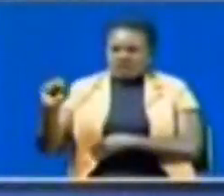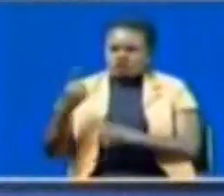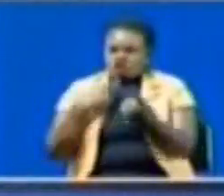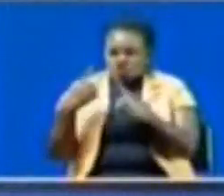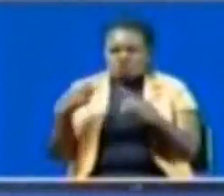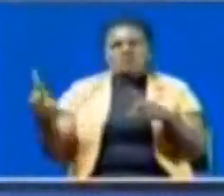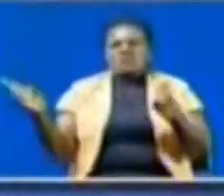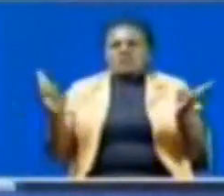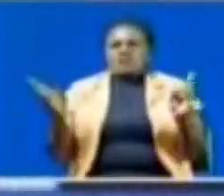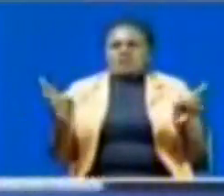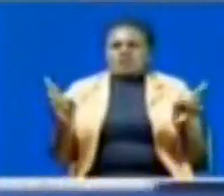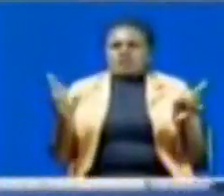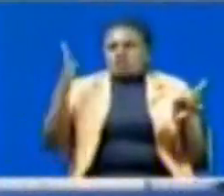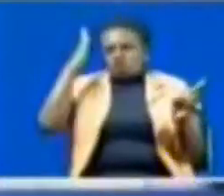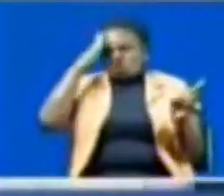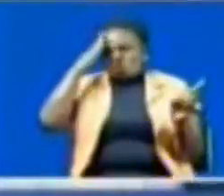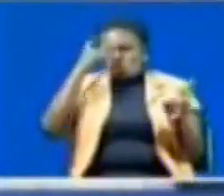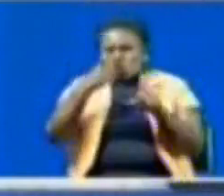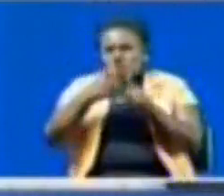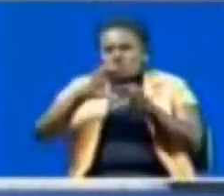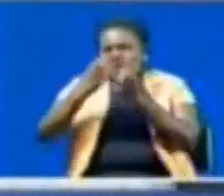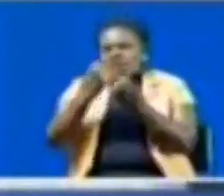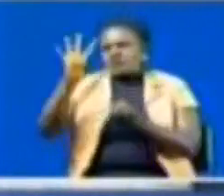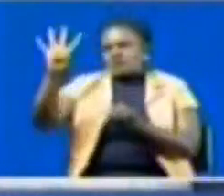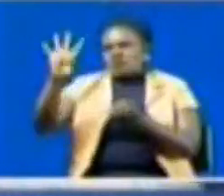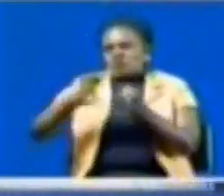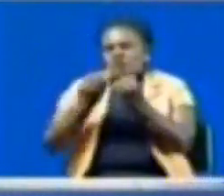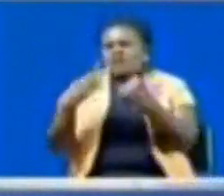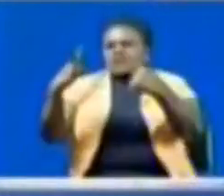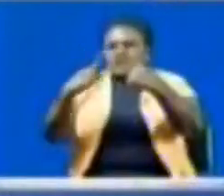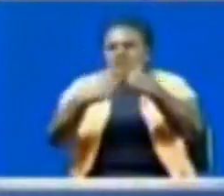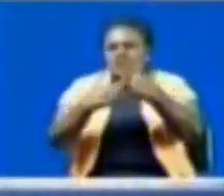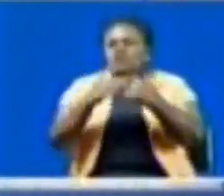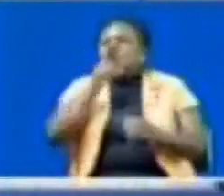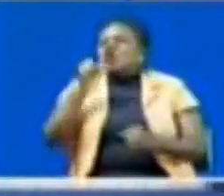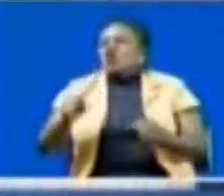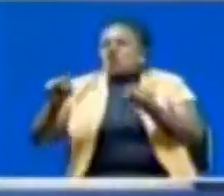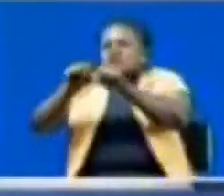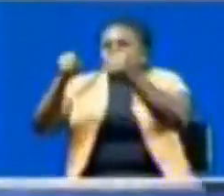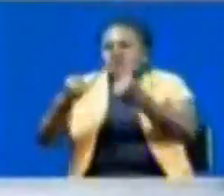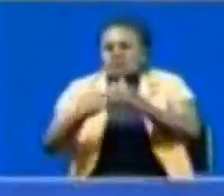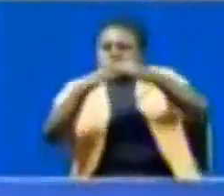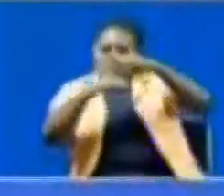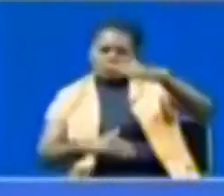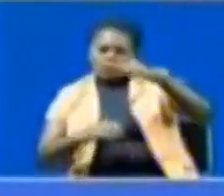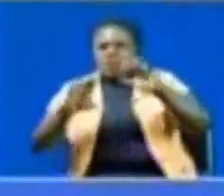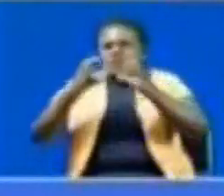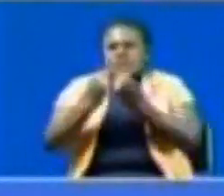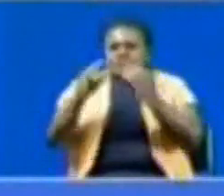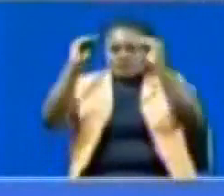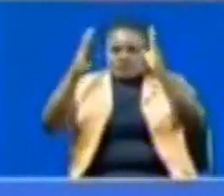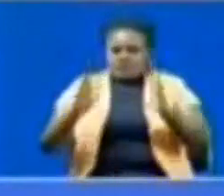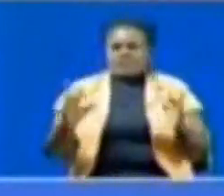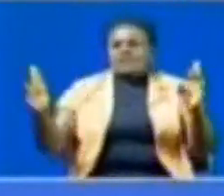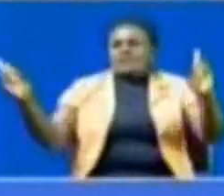ready for everything, because we know as from class 4 to class 8, they're in their own system. With the lower classes, the teachers